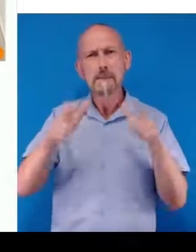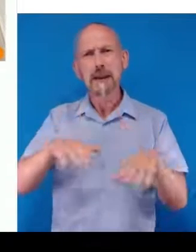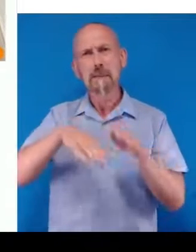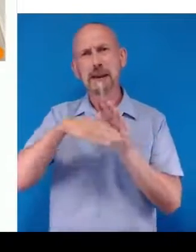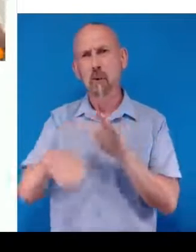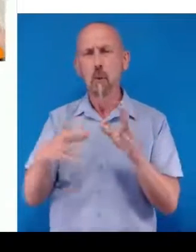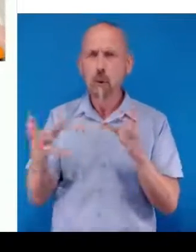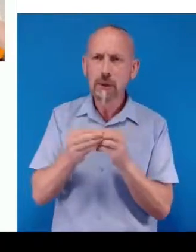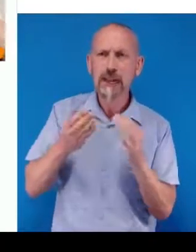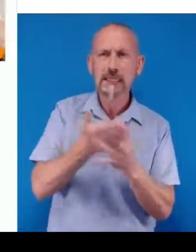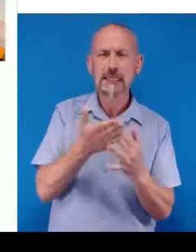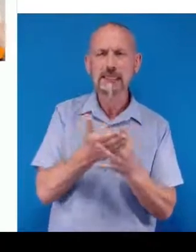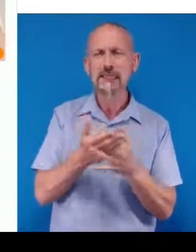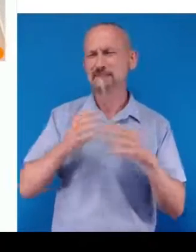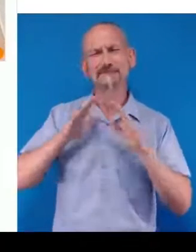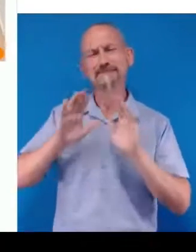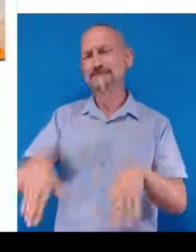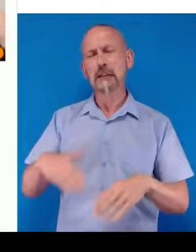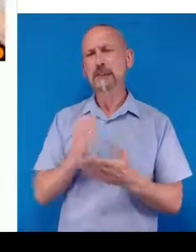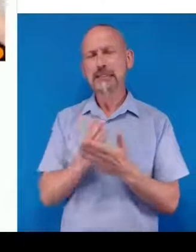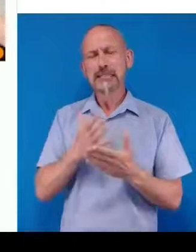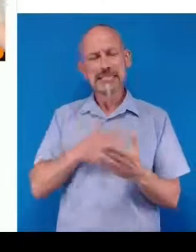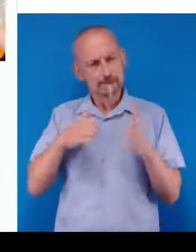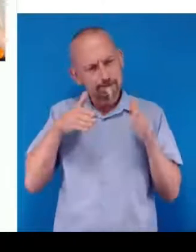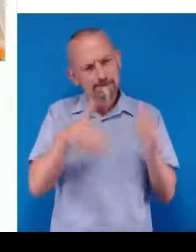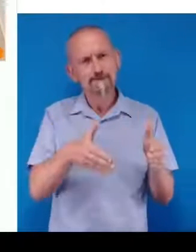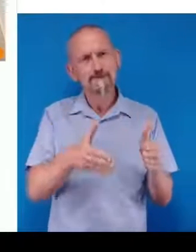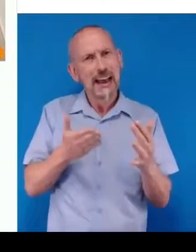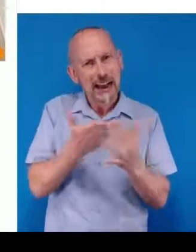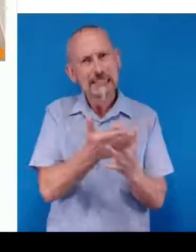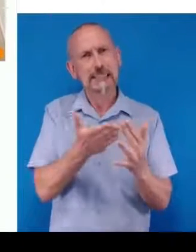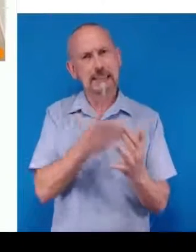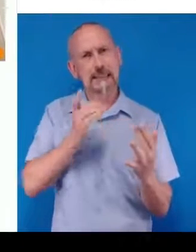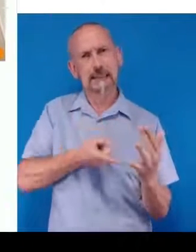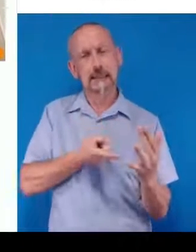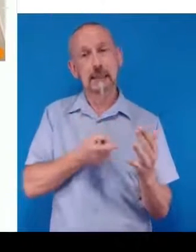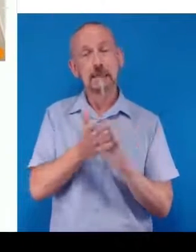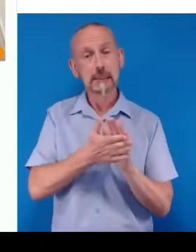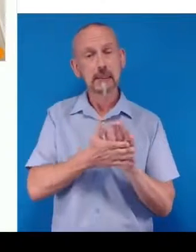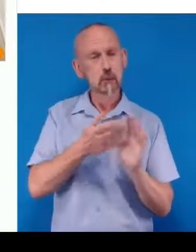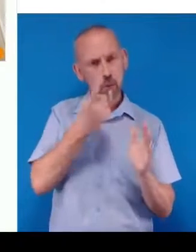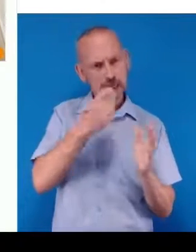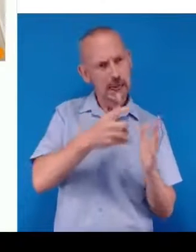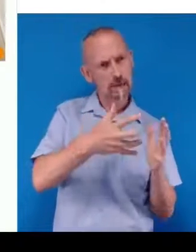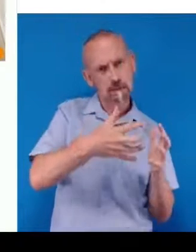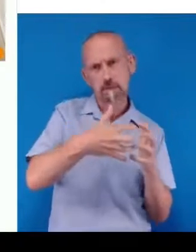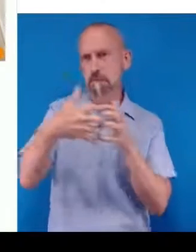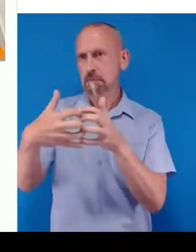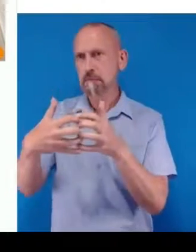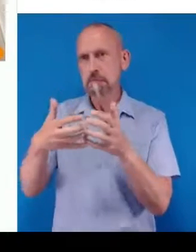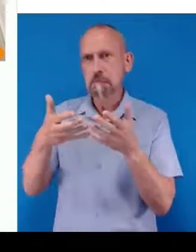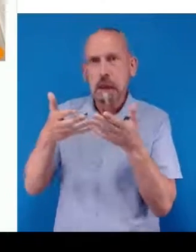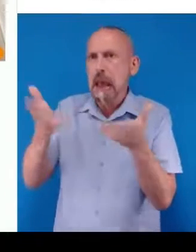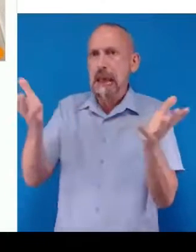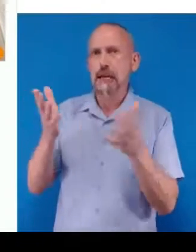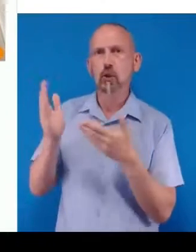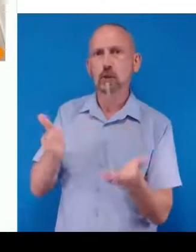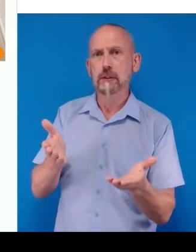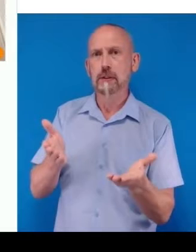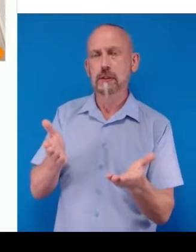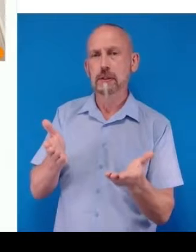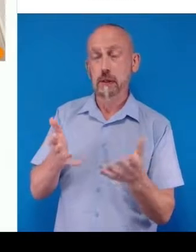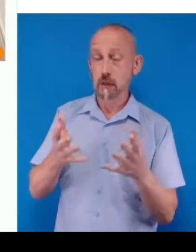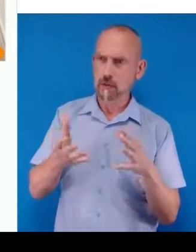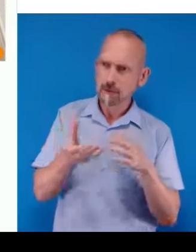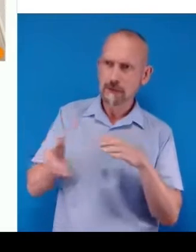So and that way we could be an add-on to every service rather than be the one service. And that way we felt we'd